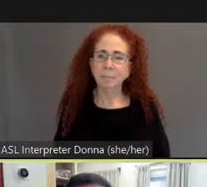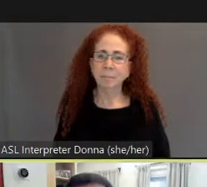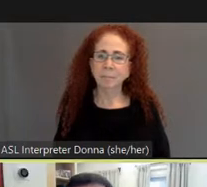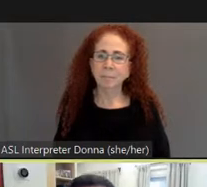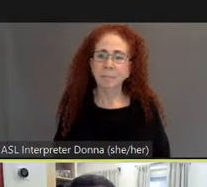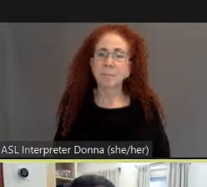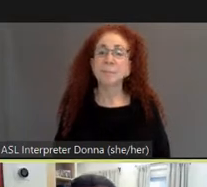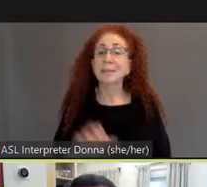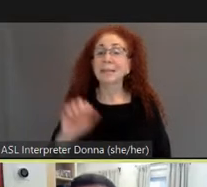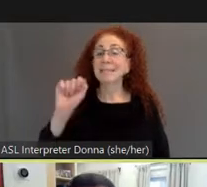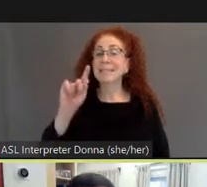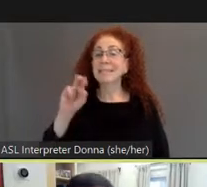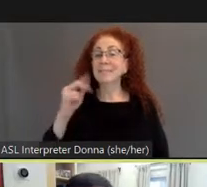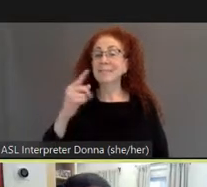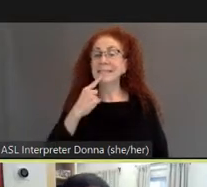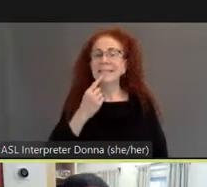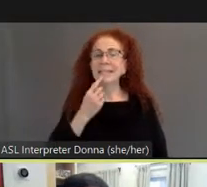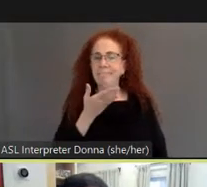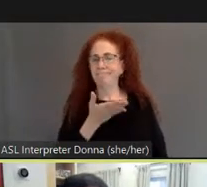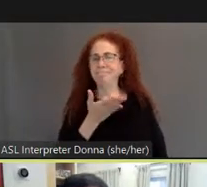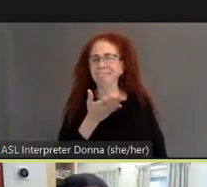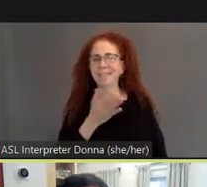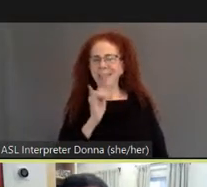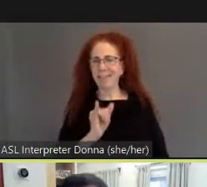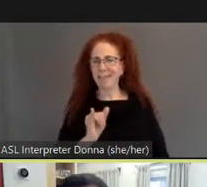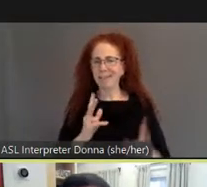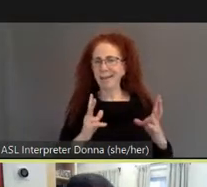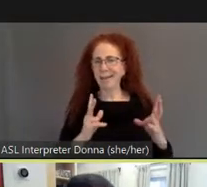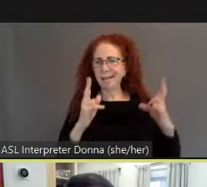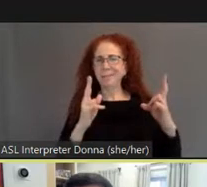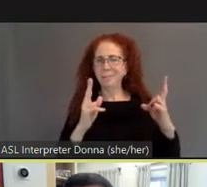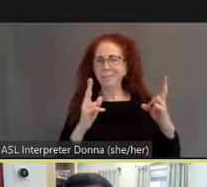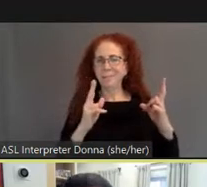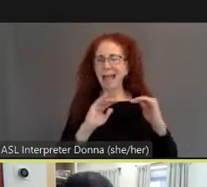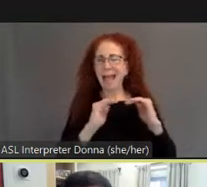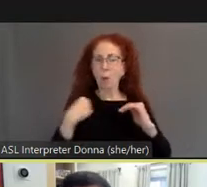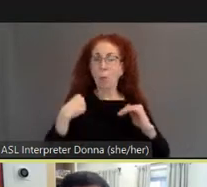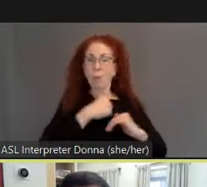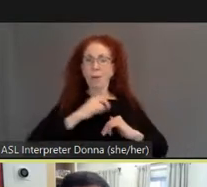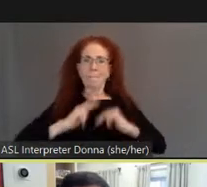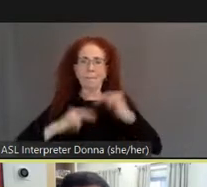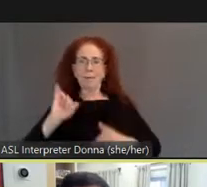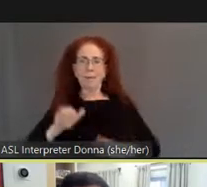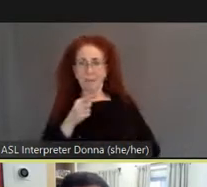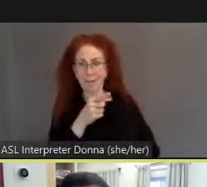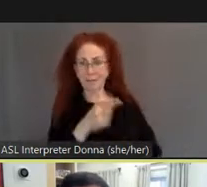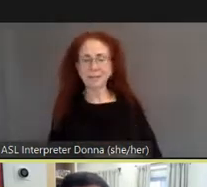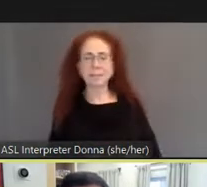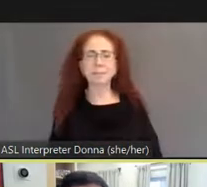In terms of how did we build this on our end, once